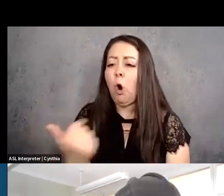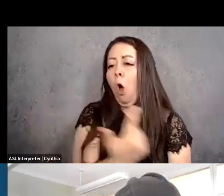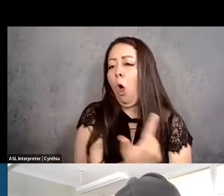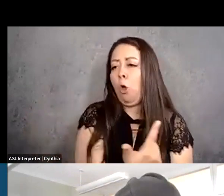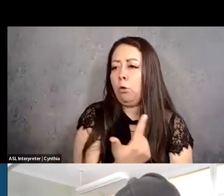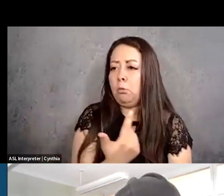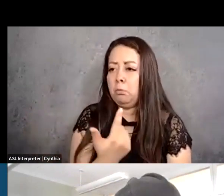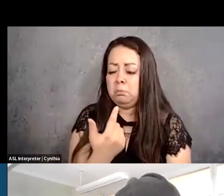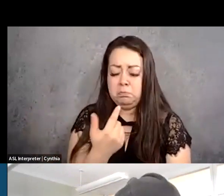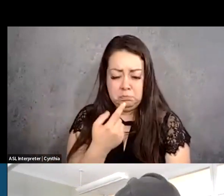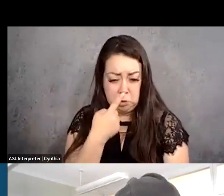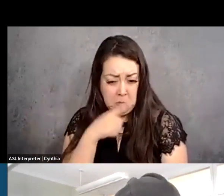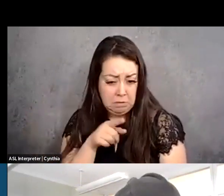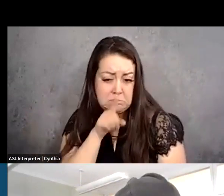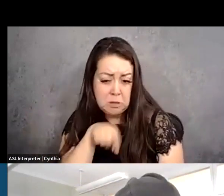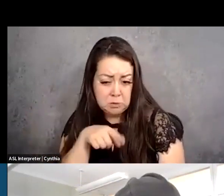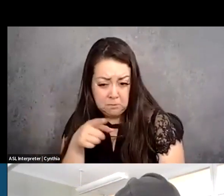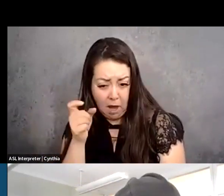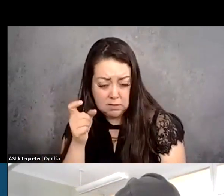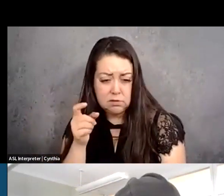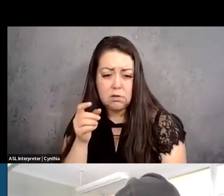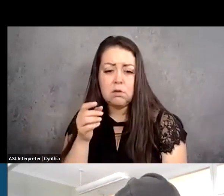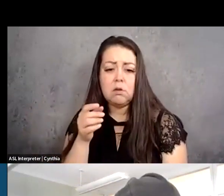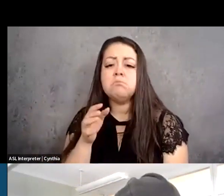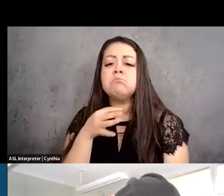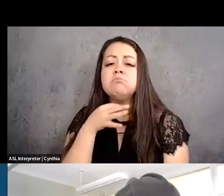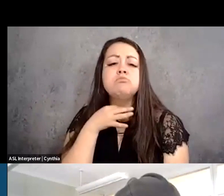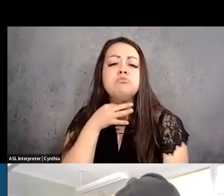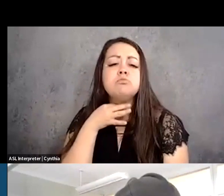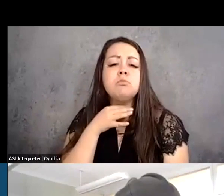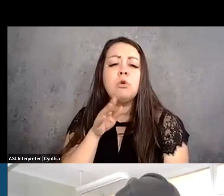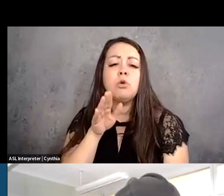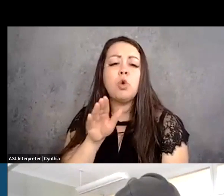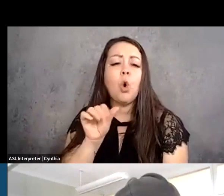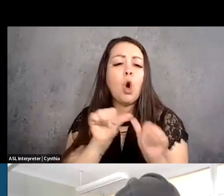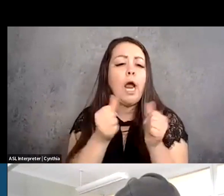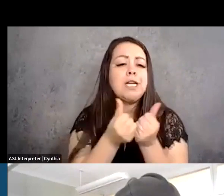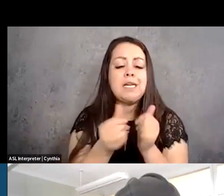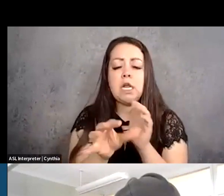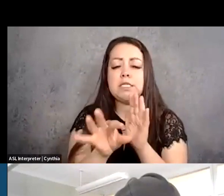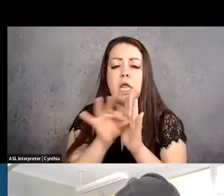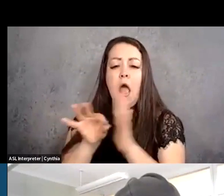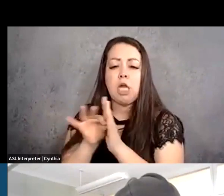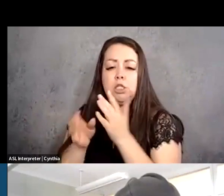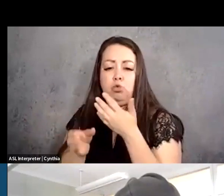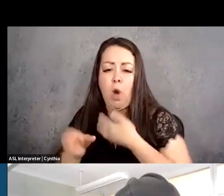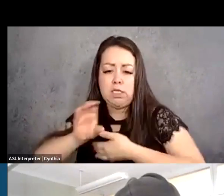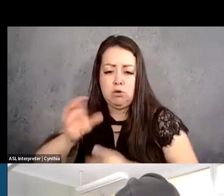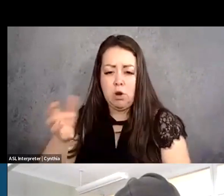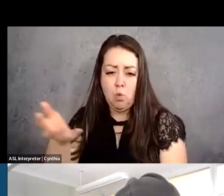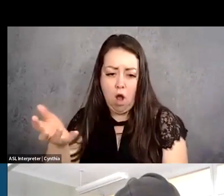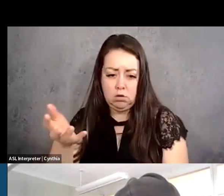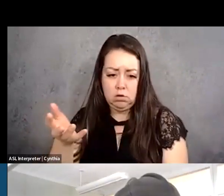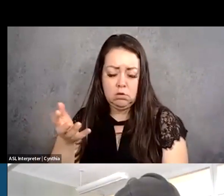input on this. What are some of your agency's selection criteria? What do you require in order